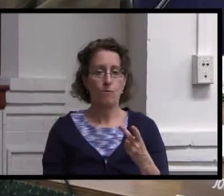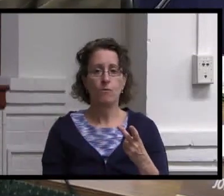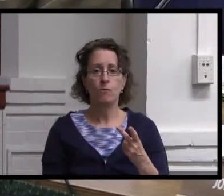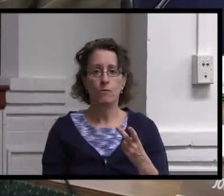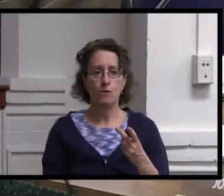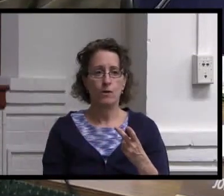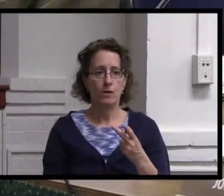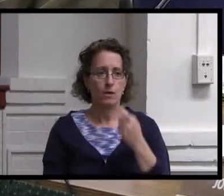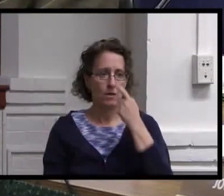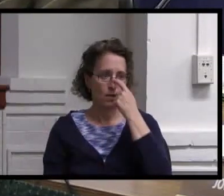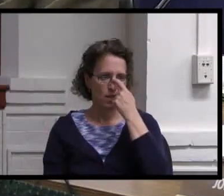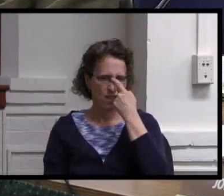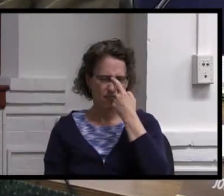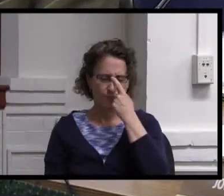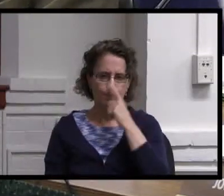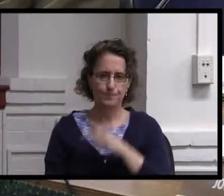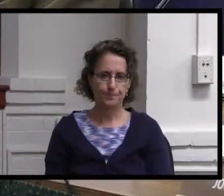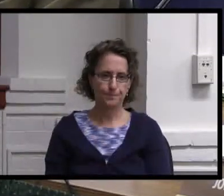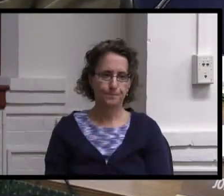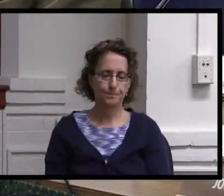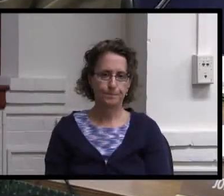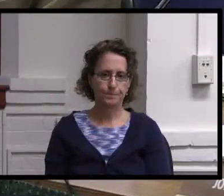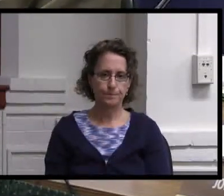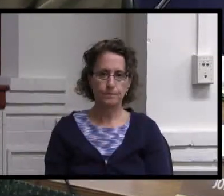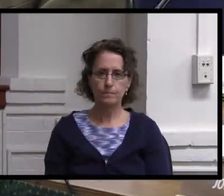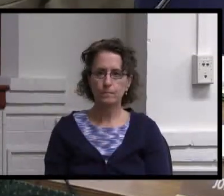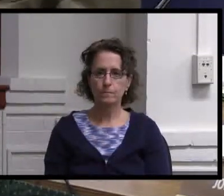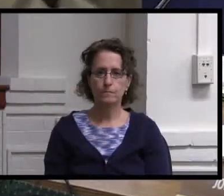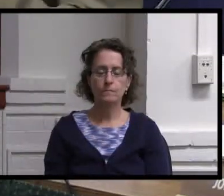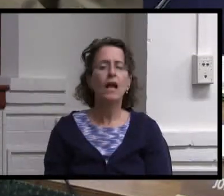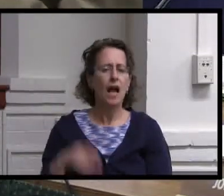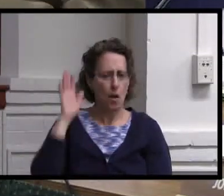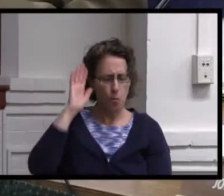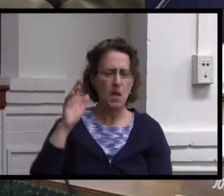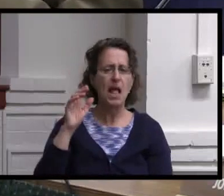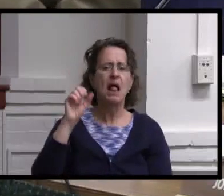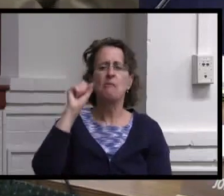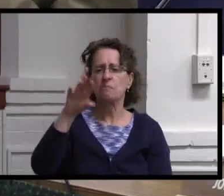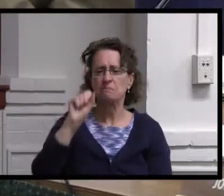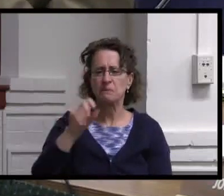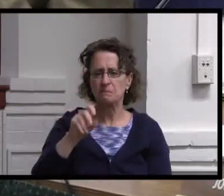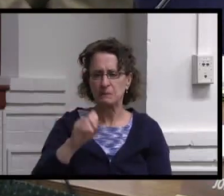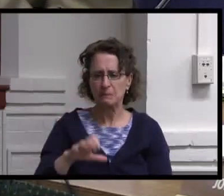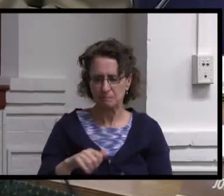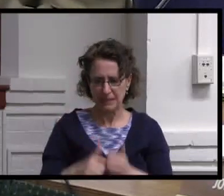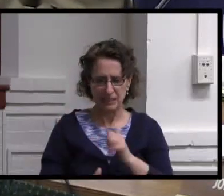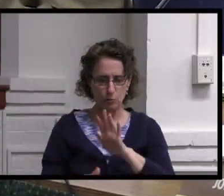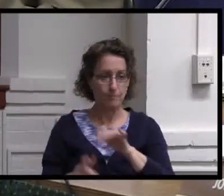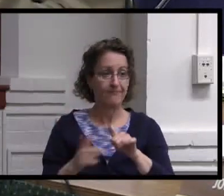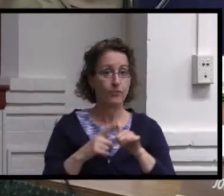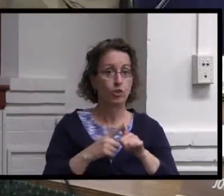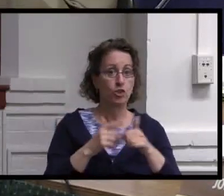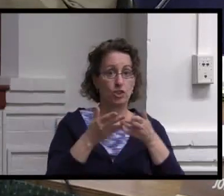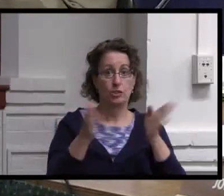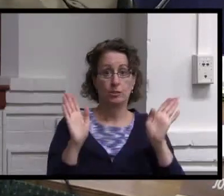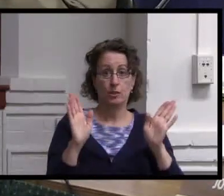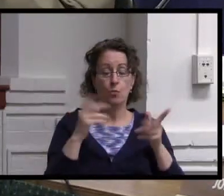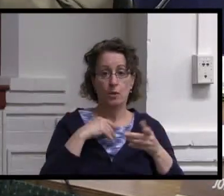those in detail, I want to just note that where we currently stand financially on the